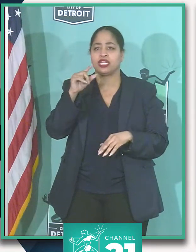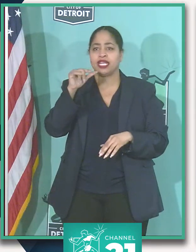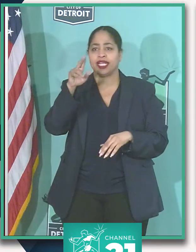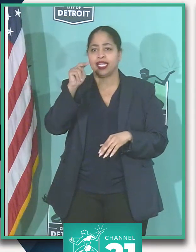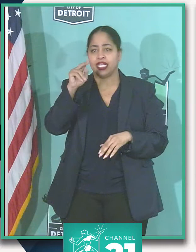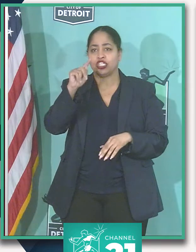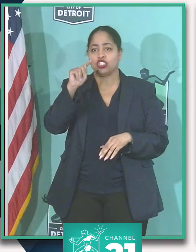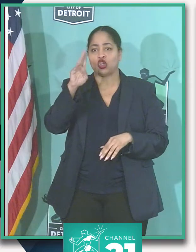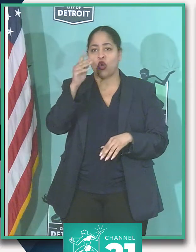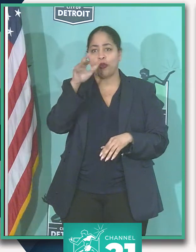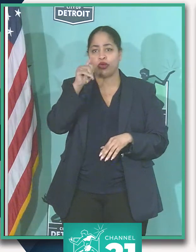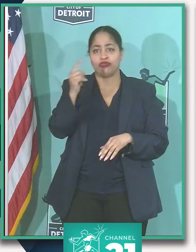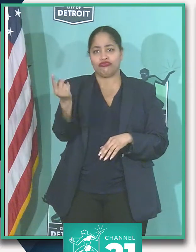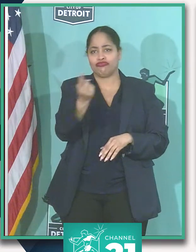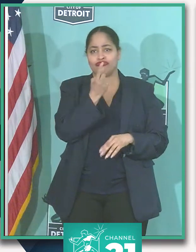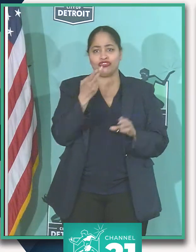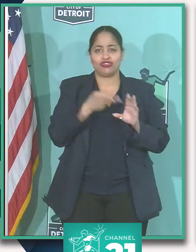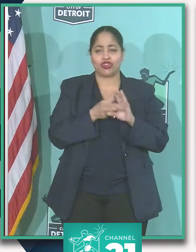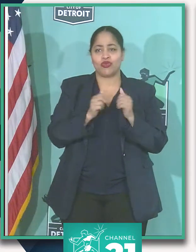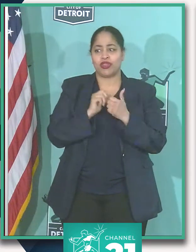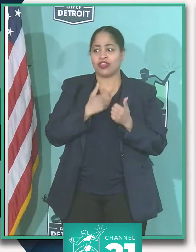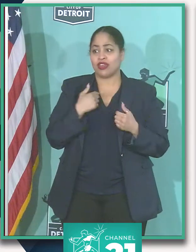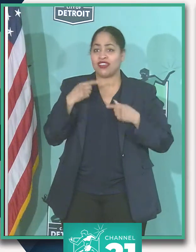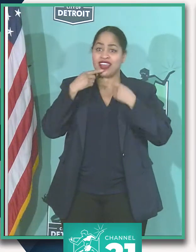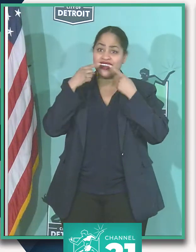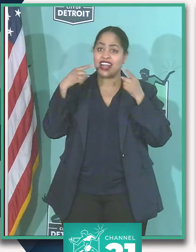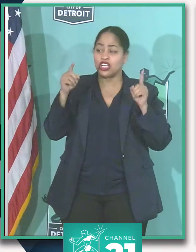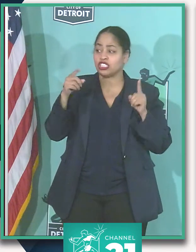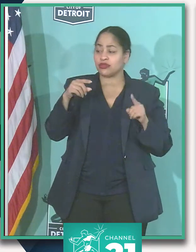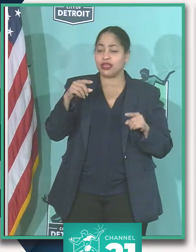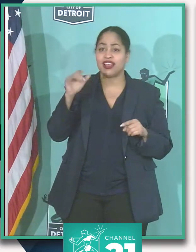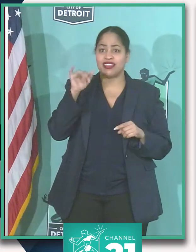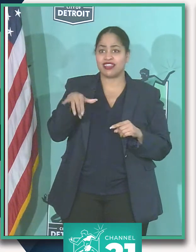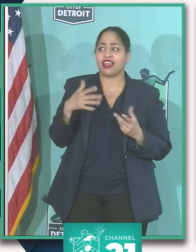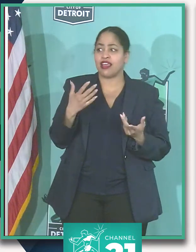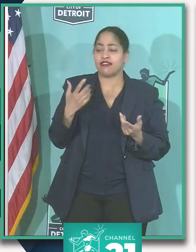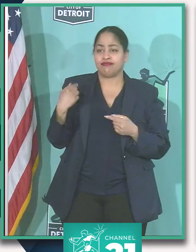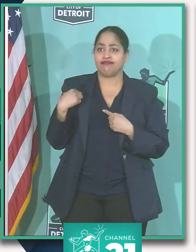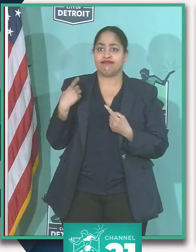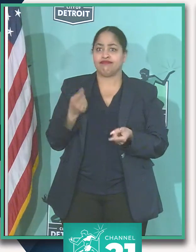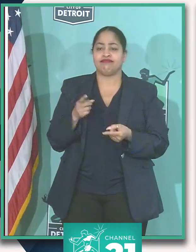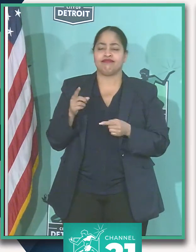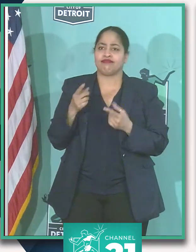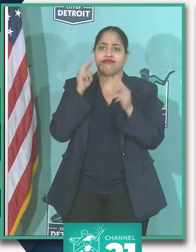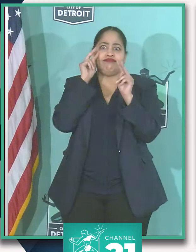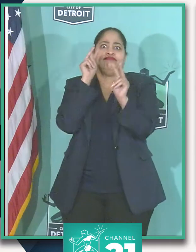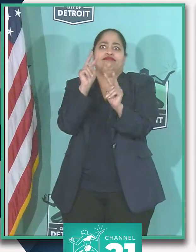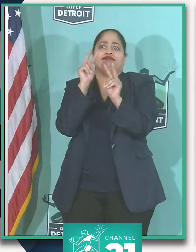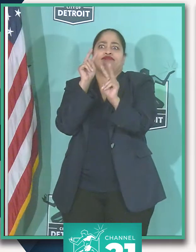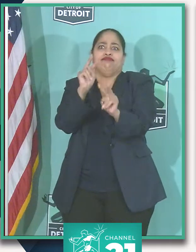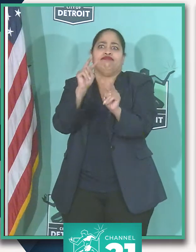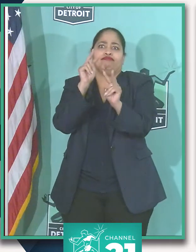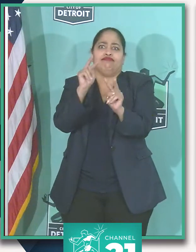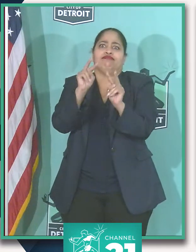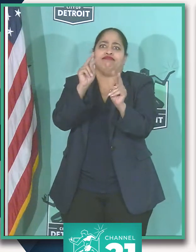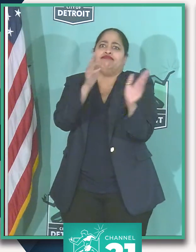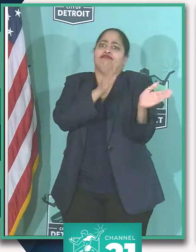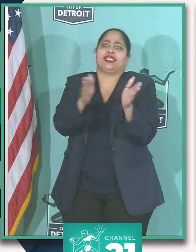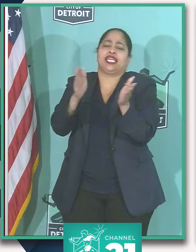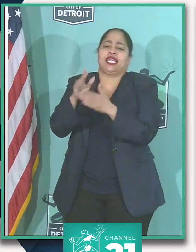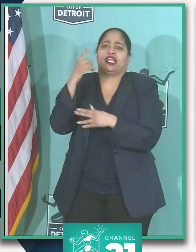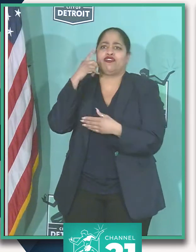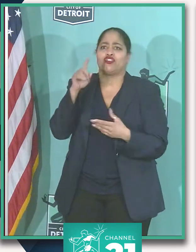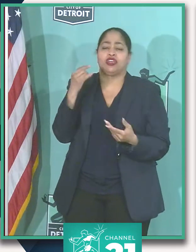Tolbert, to come join us. We have an announcement that has been a long time coming.